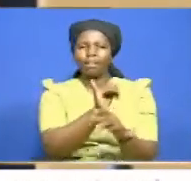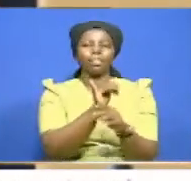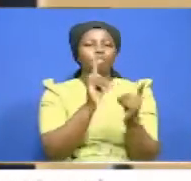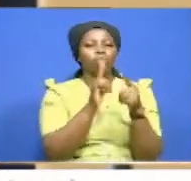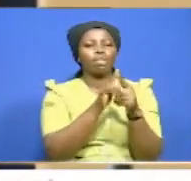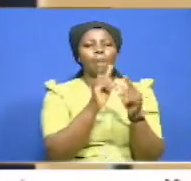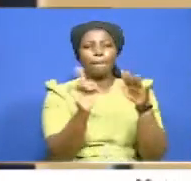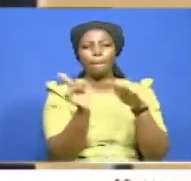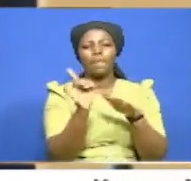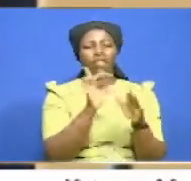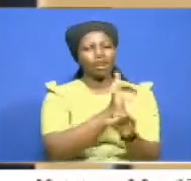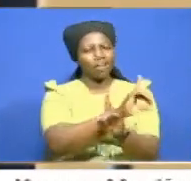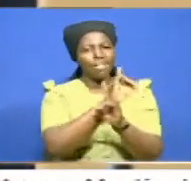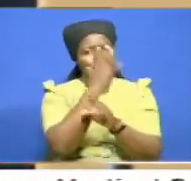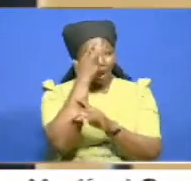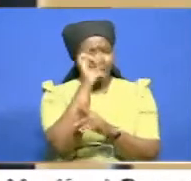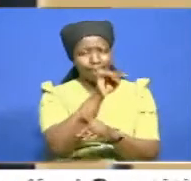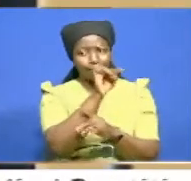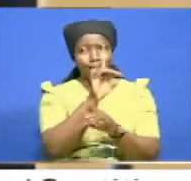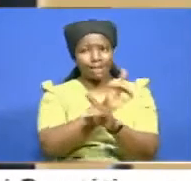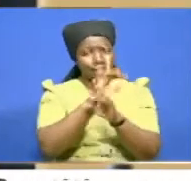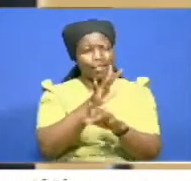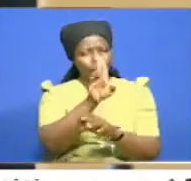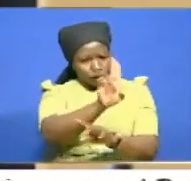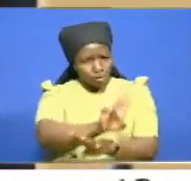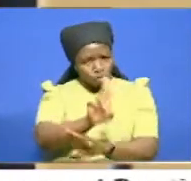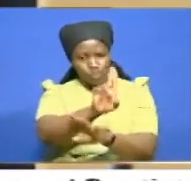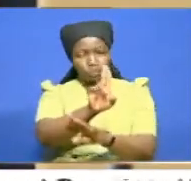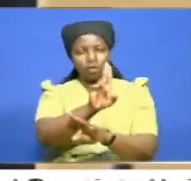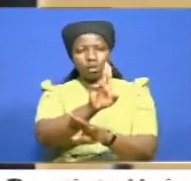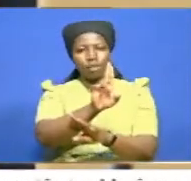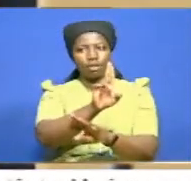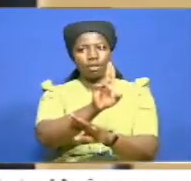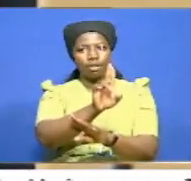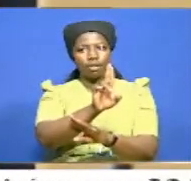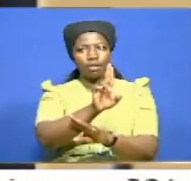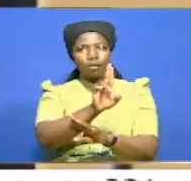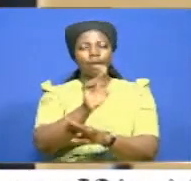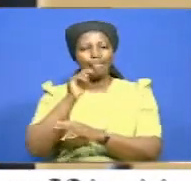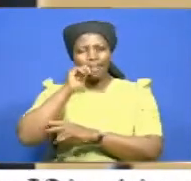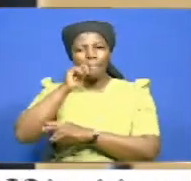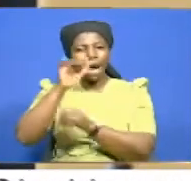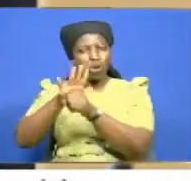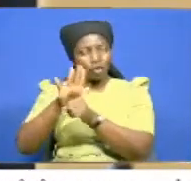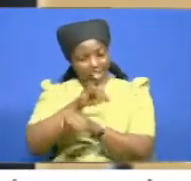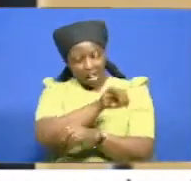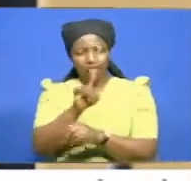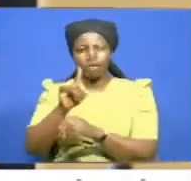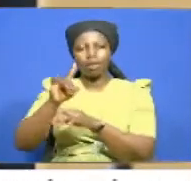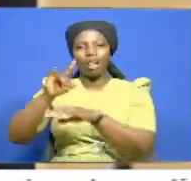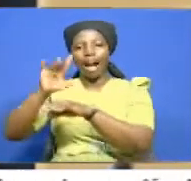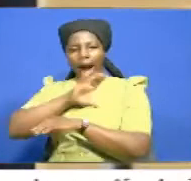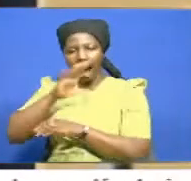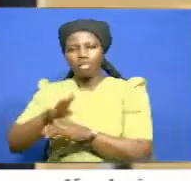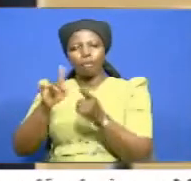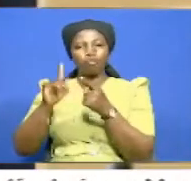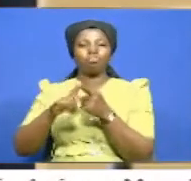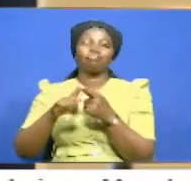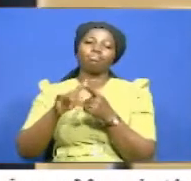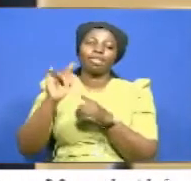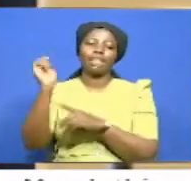is the foremost consumer. It's a captive client and a captive market for Kenya Meat